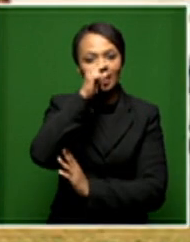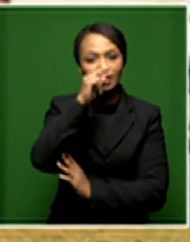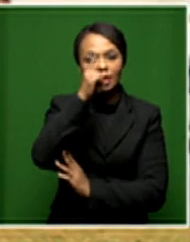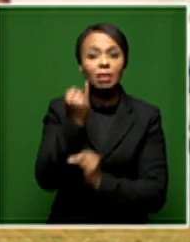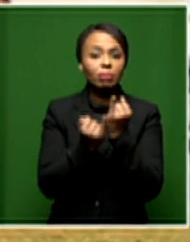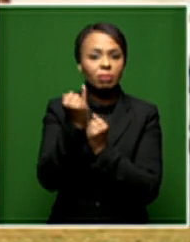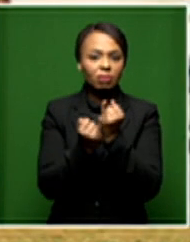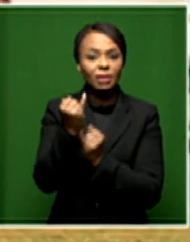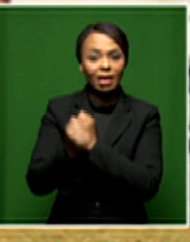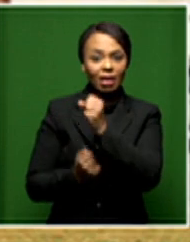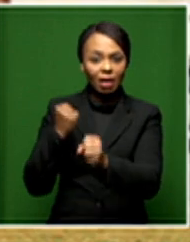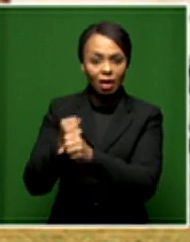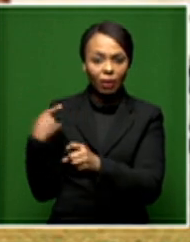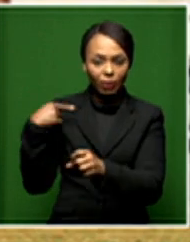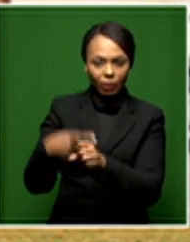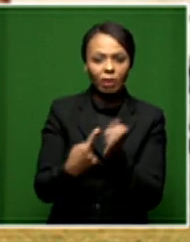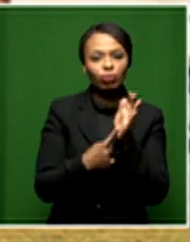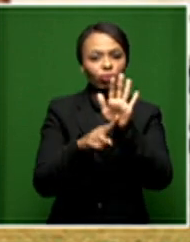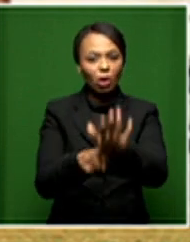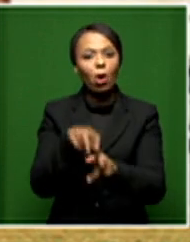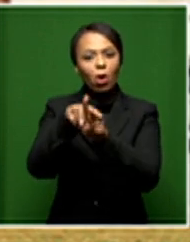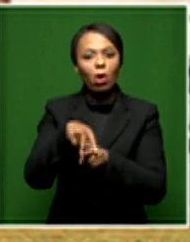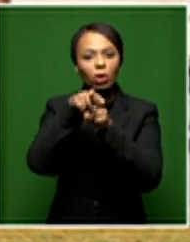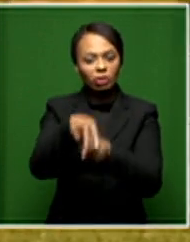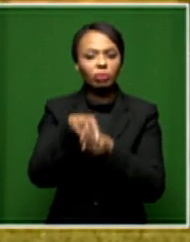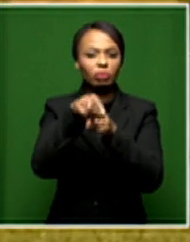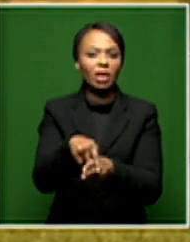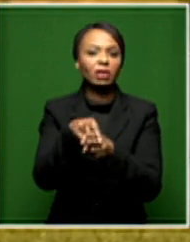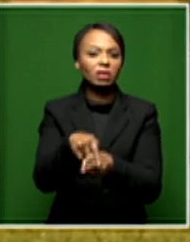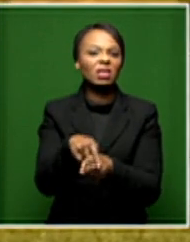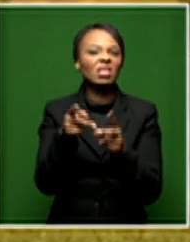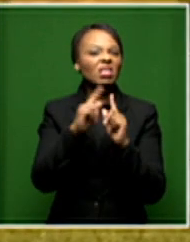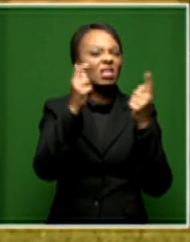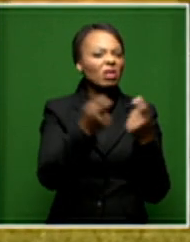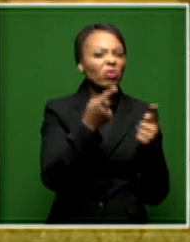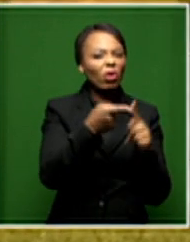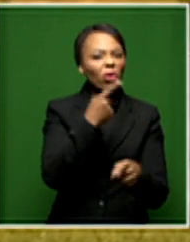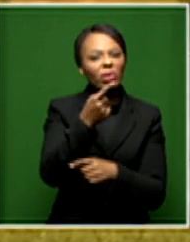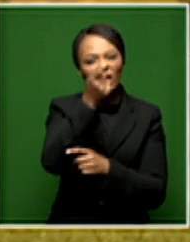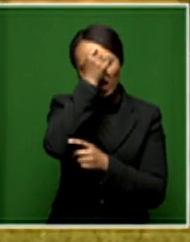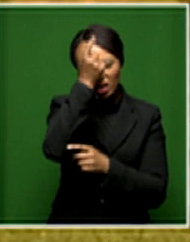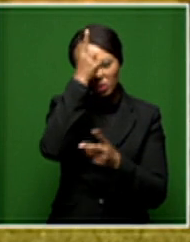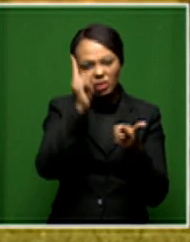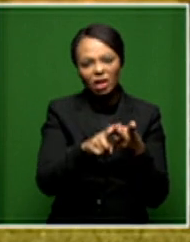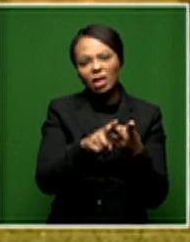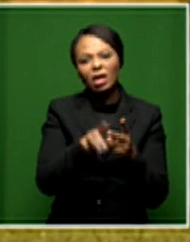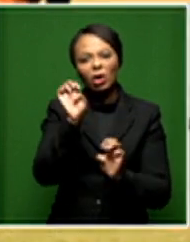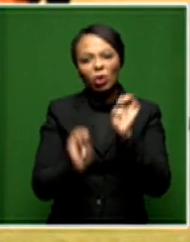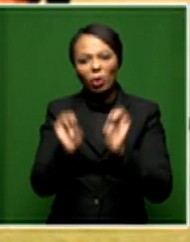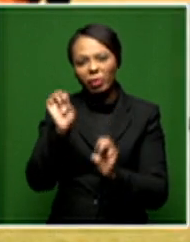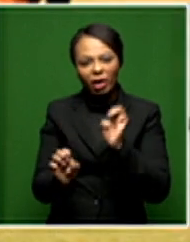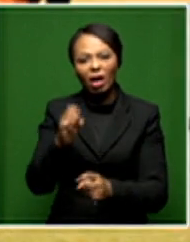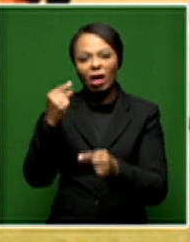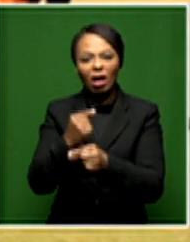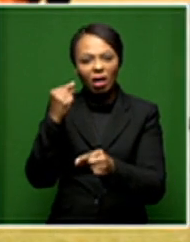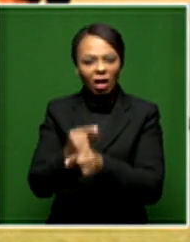brought together a display of exceptional horsemanship amongst teams from Egypt, Ethiopia, Ghana, Kenya, Nigeria, just